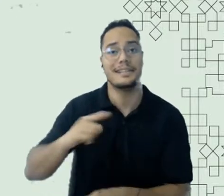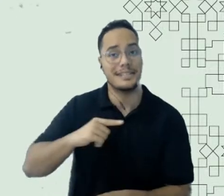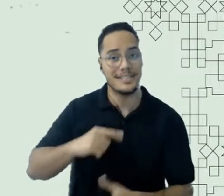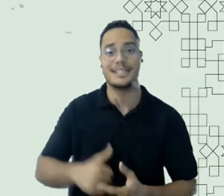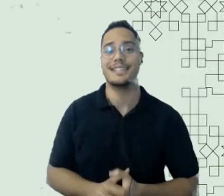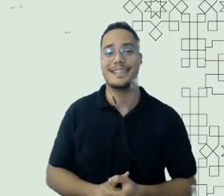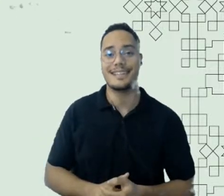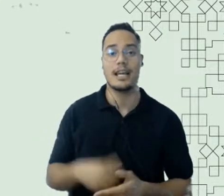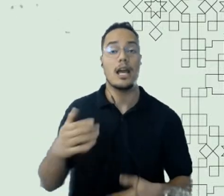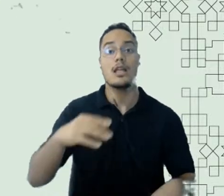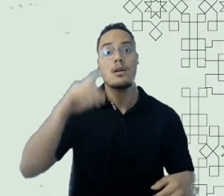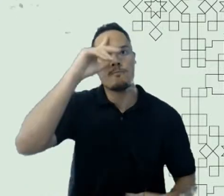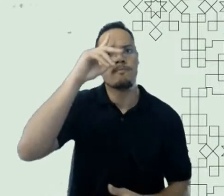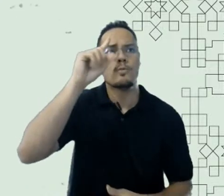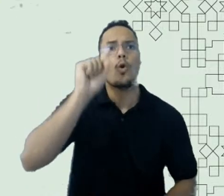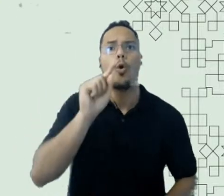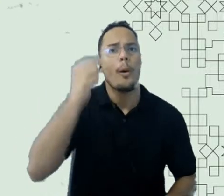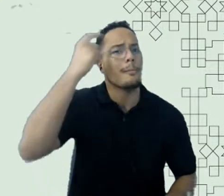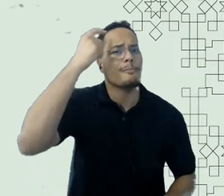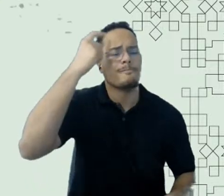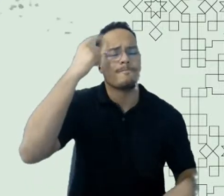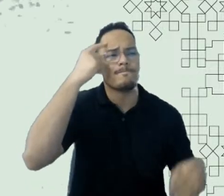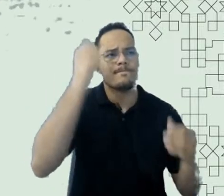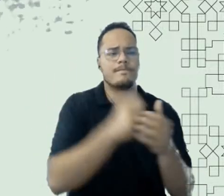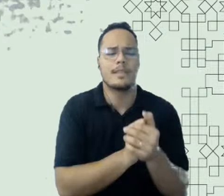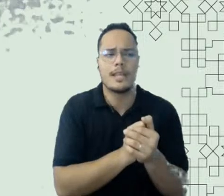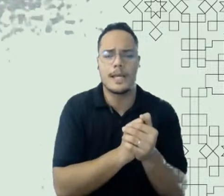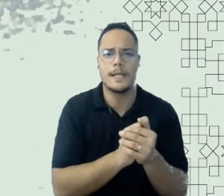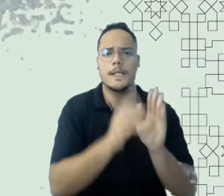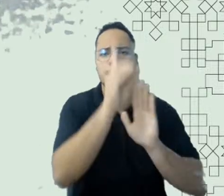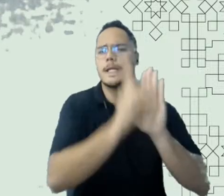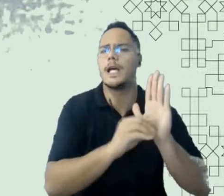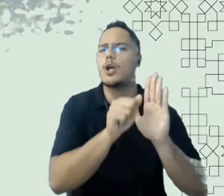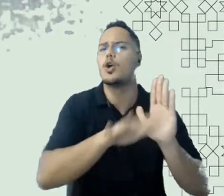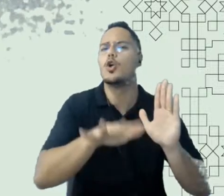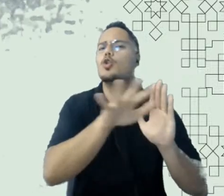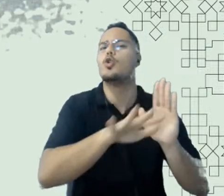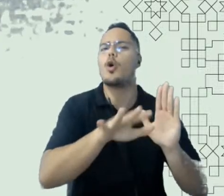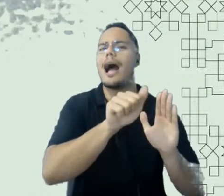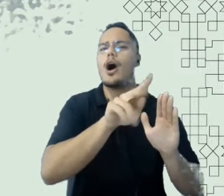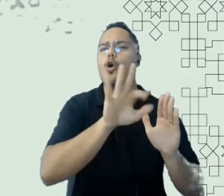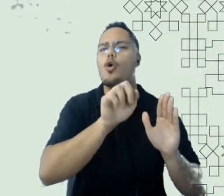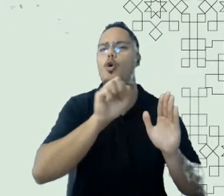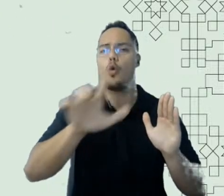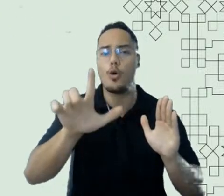of different services in music, in film, etc., in books, in whatever you